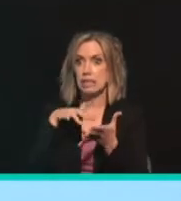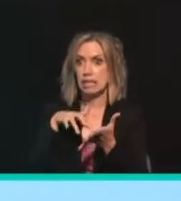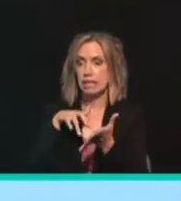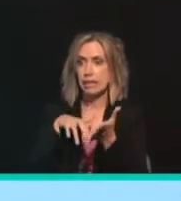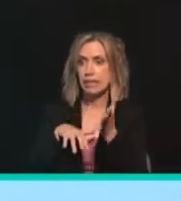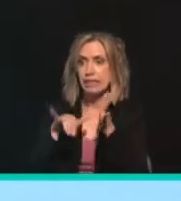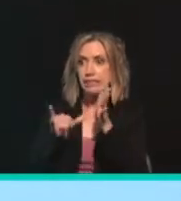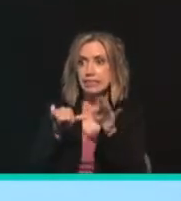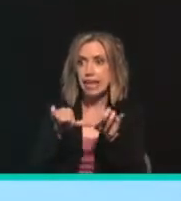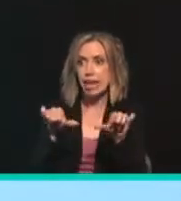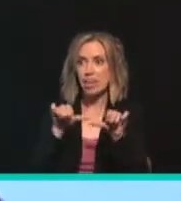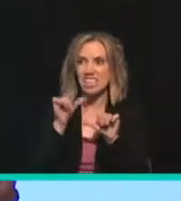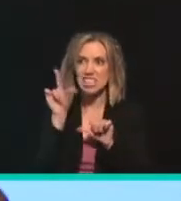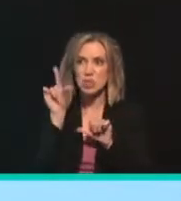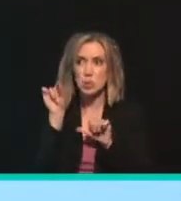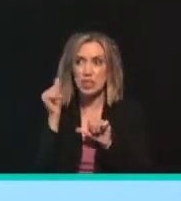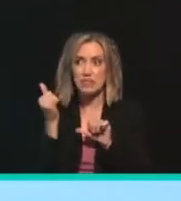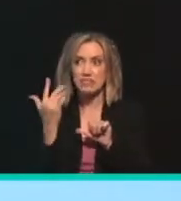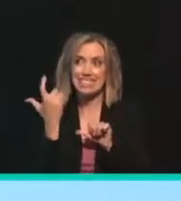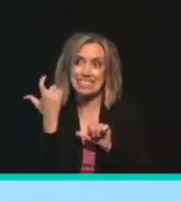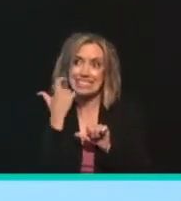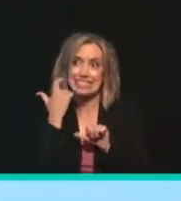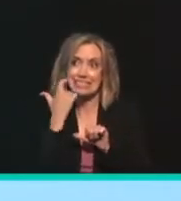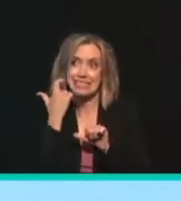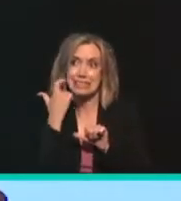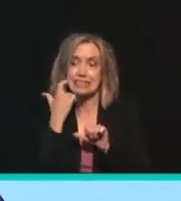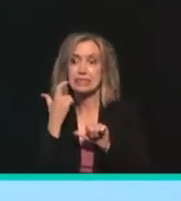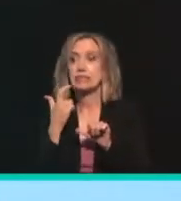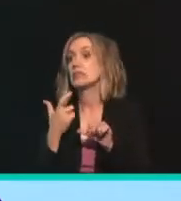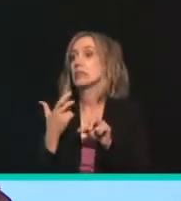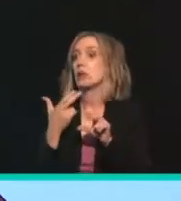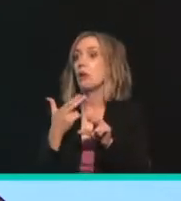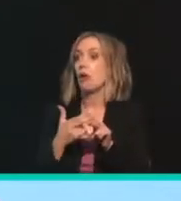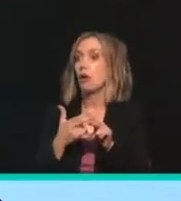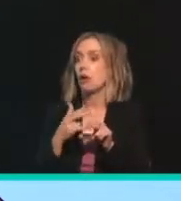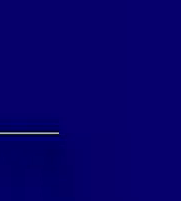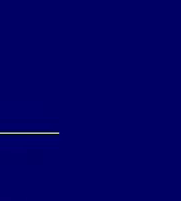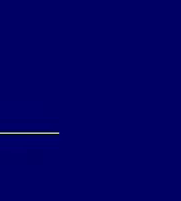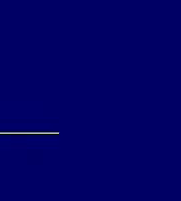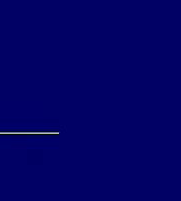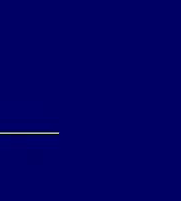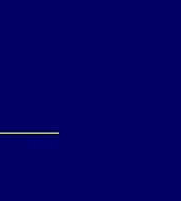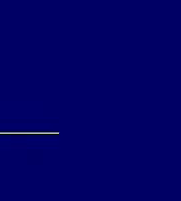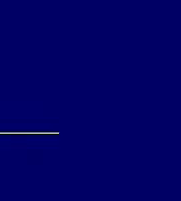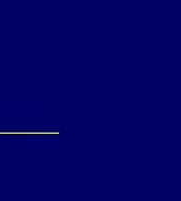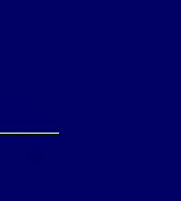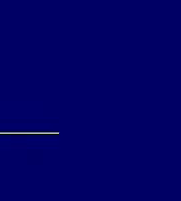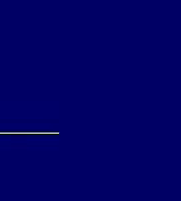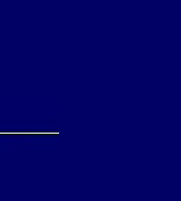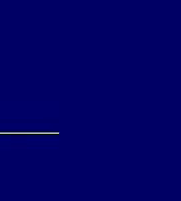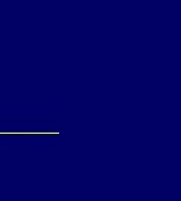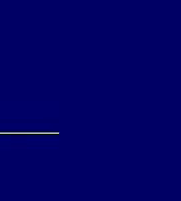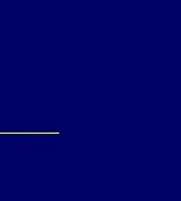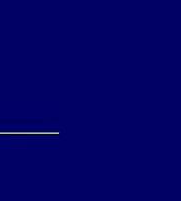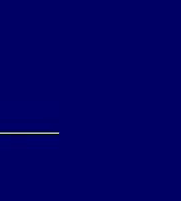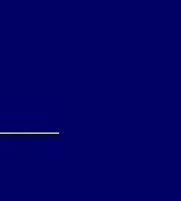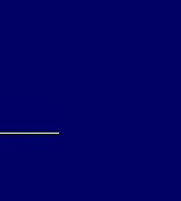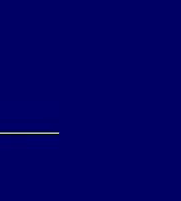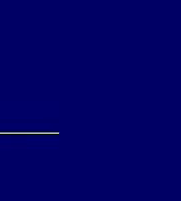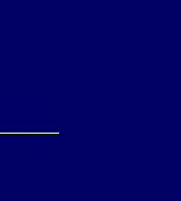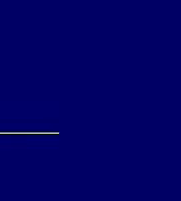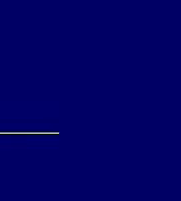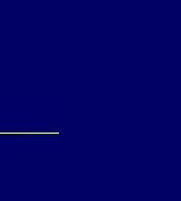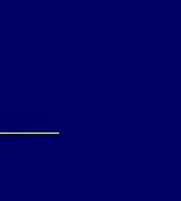area, just done in 2015. It's called the FINGER study. It's the Finnish intervention study to prevent